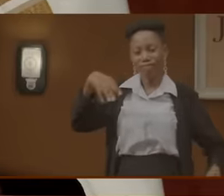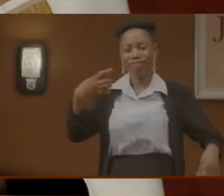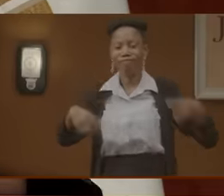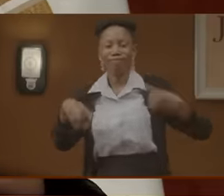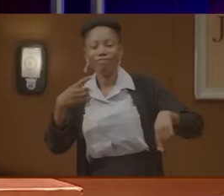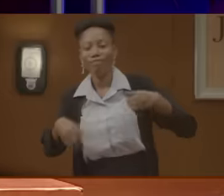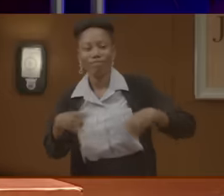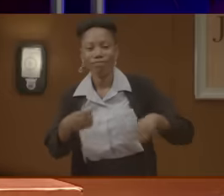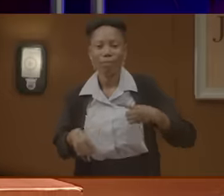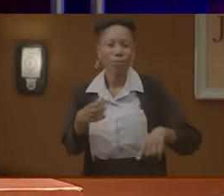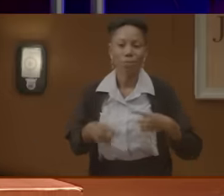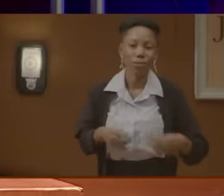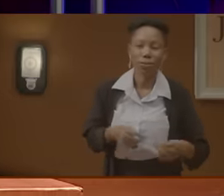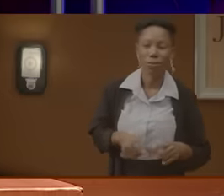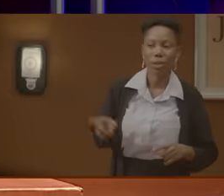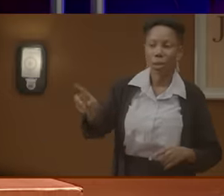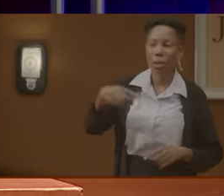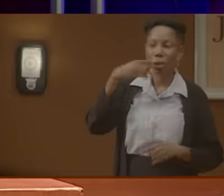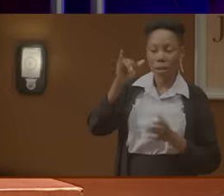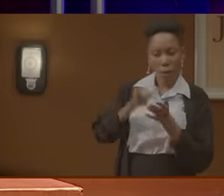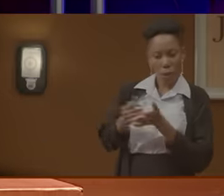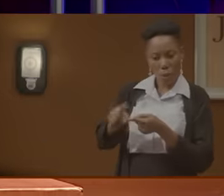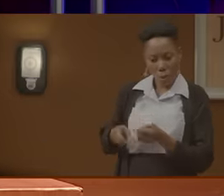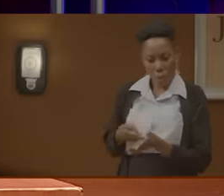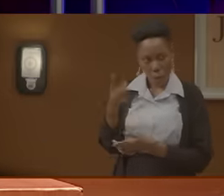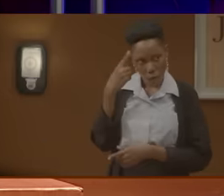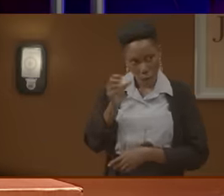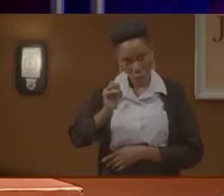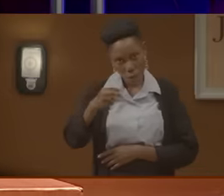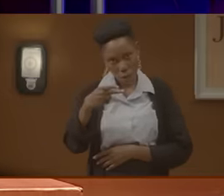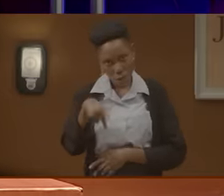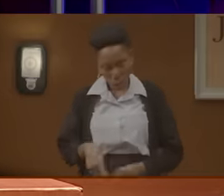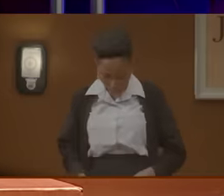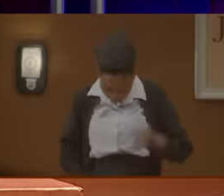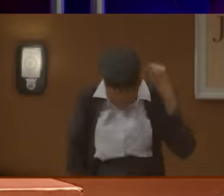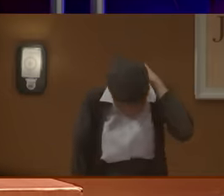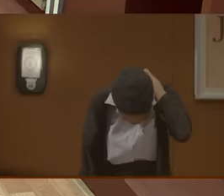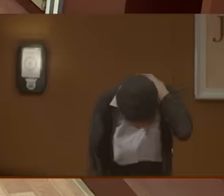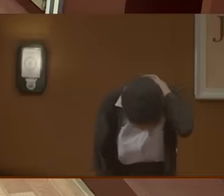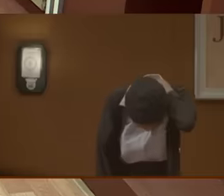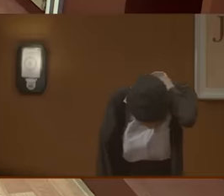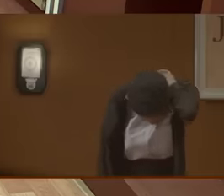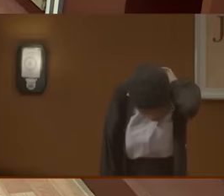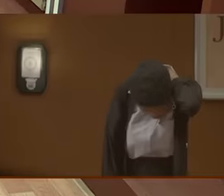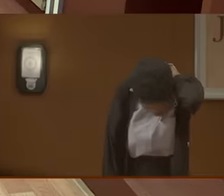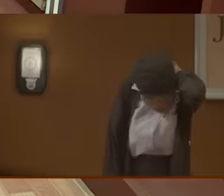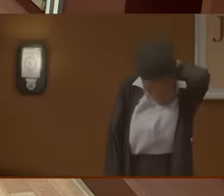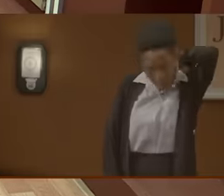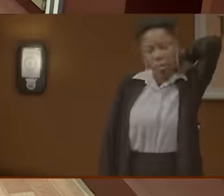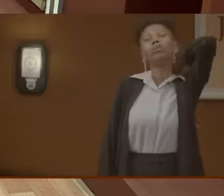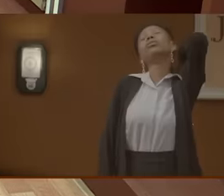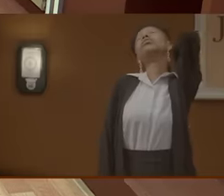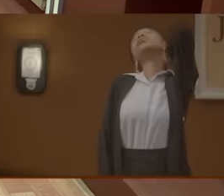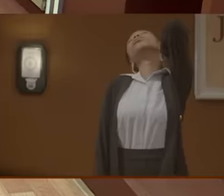I can never stay for my shop. I told her, say, I know they for sure, which I didn't shop. Okay. Because there's nothing you can do me. You can't pick me. If I don't get, I don't